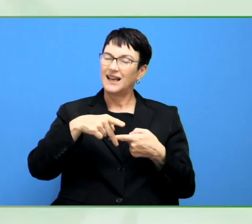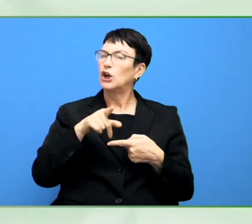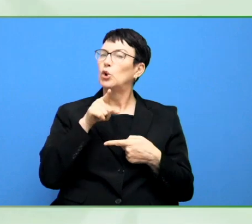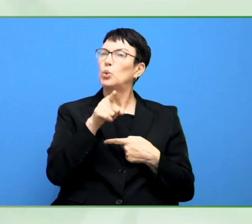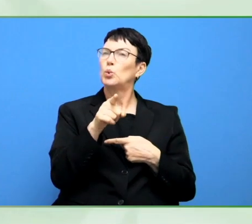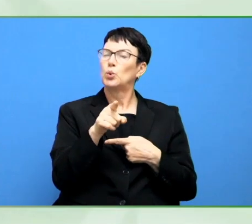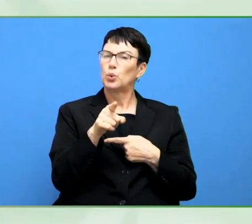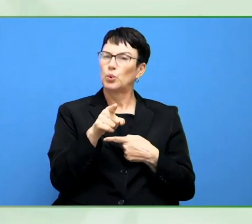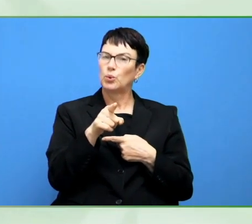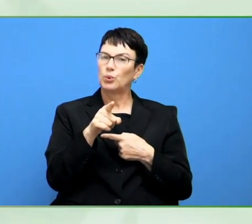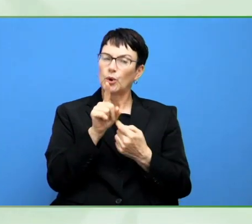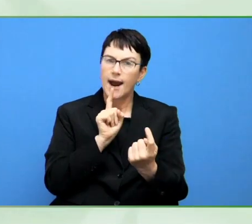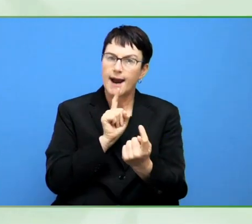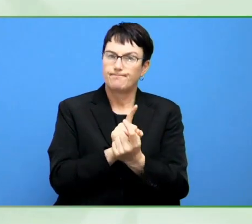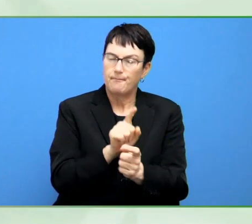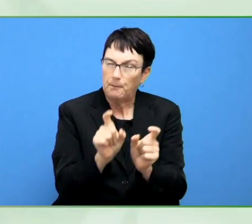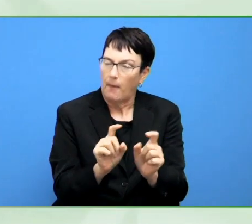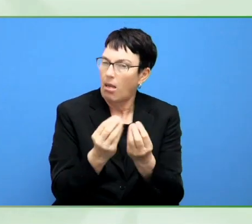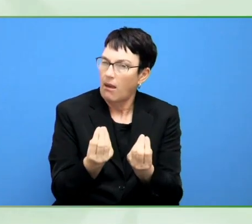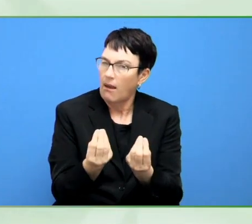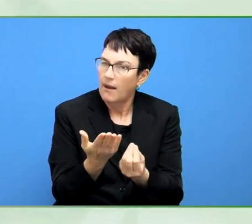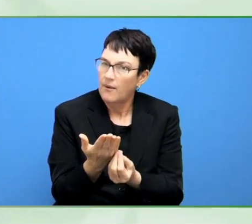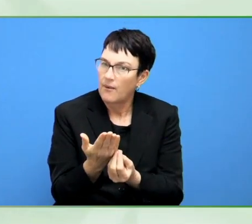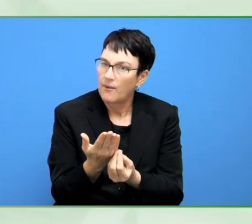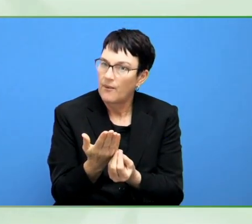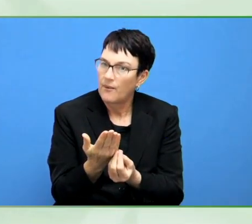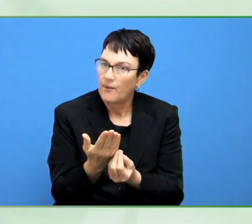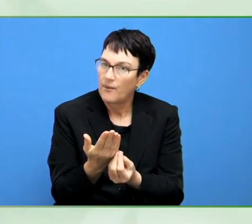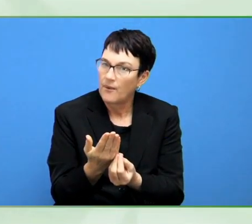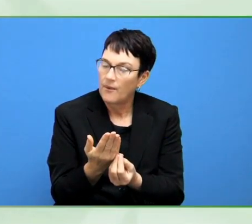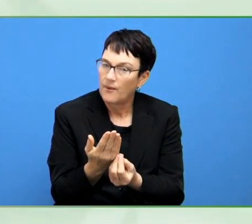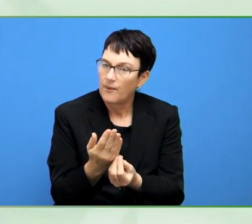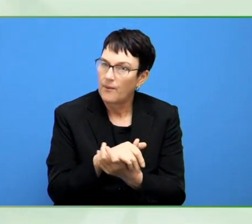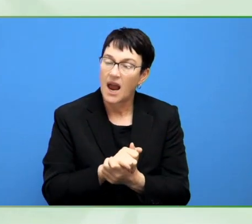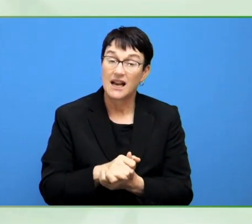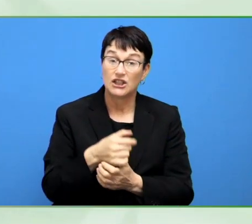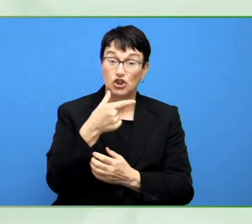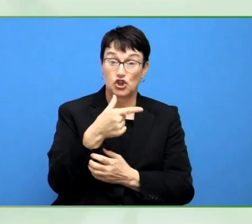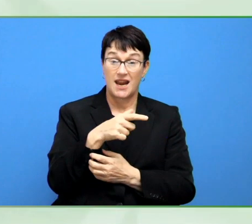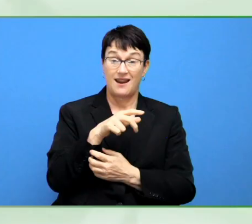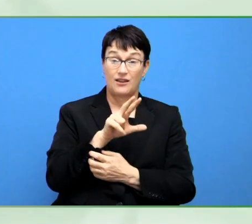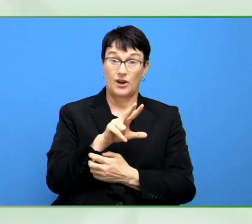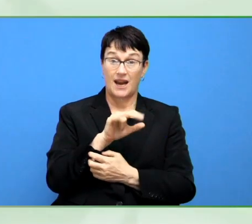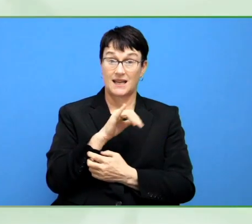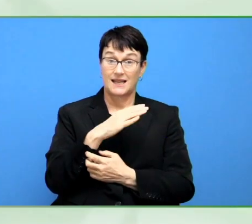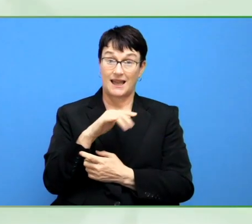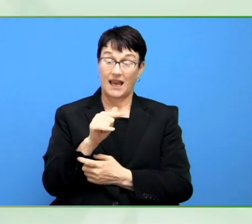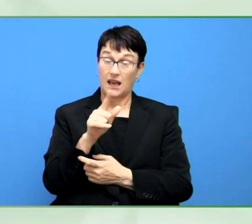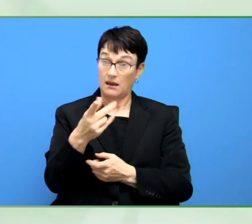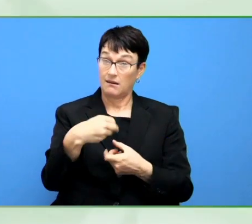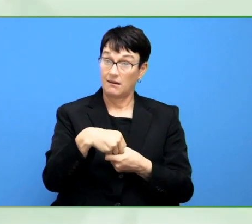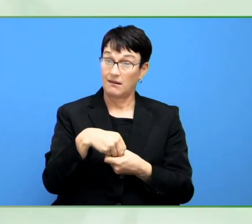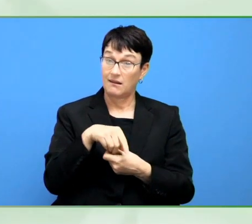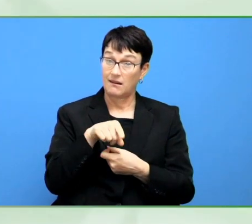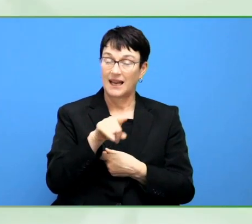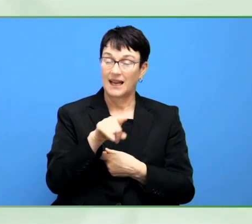Mm-hmm. Well, we were talking about businesses. So I want to start, or I will